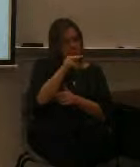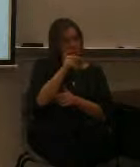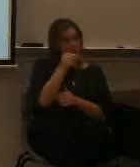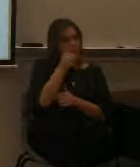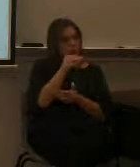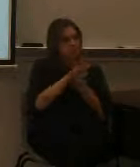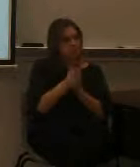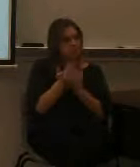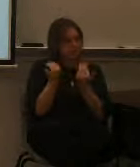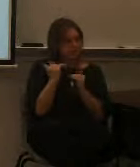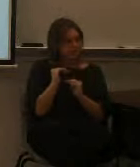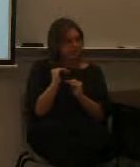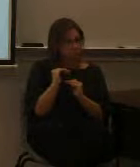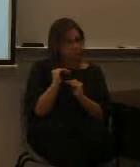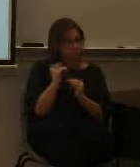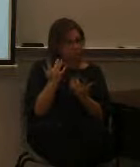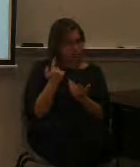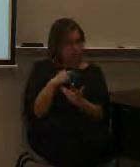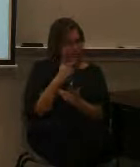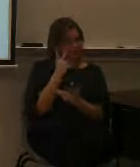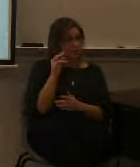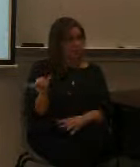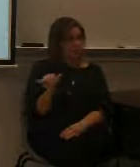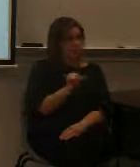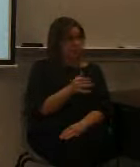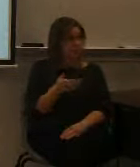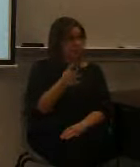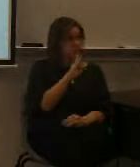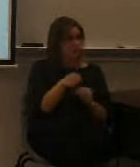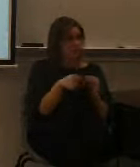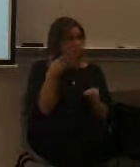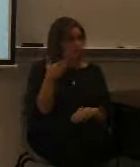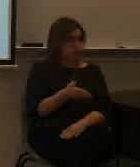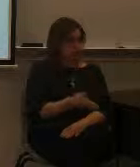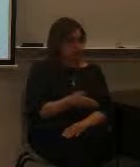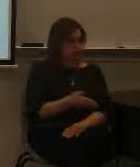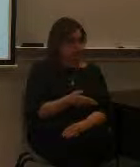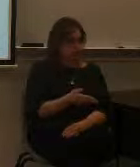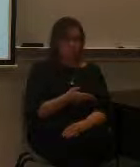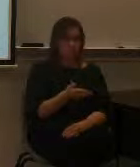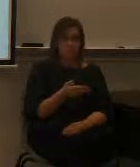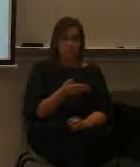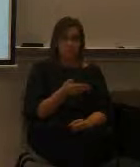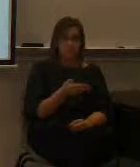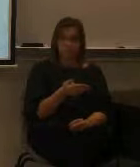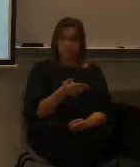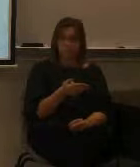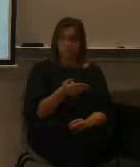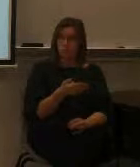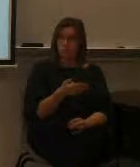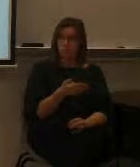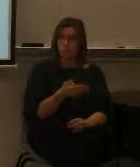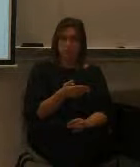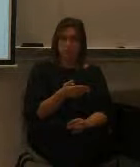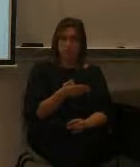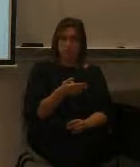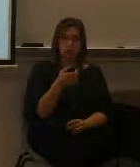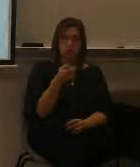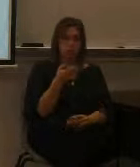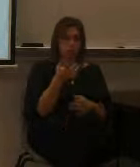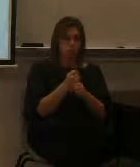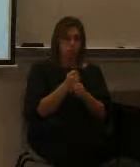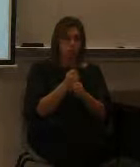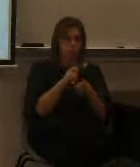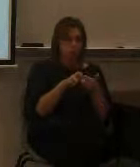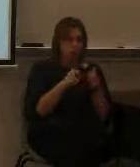limiting. We see a similar thing when we talk about fisheries, and that is you